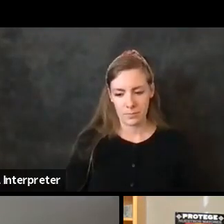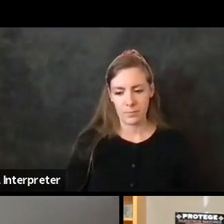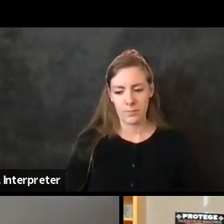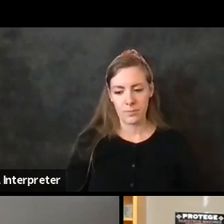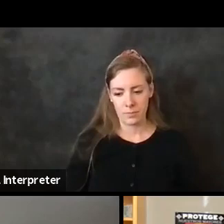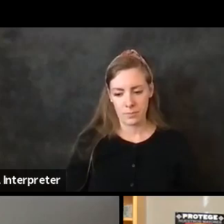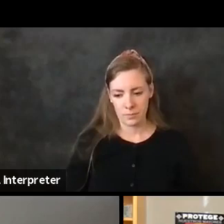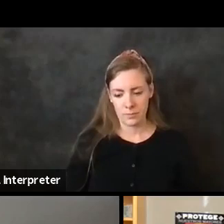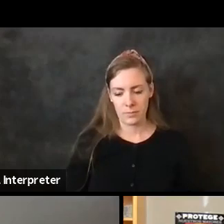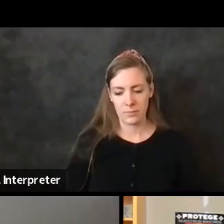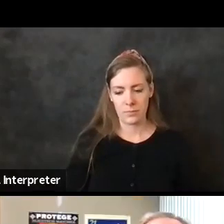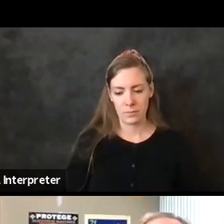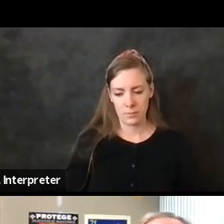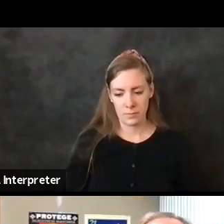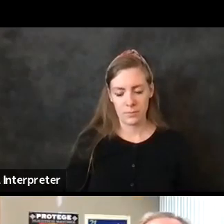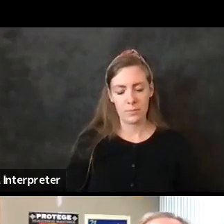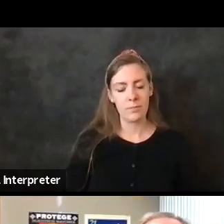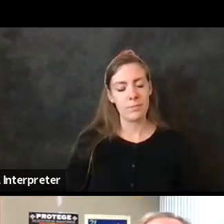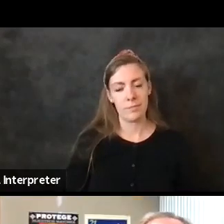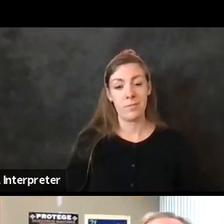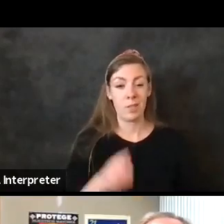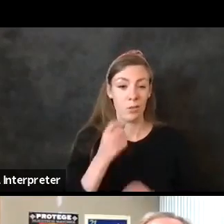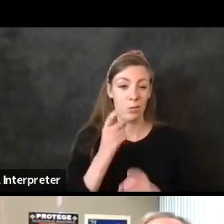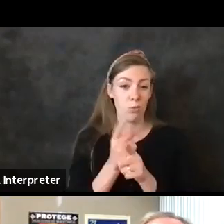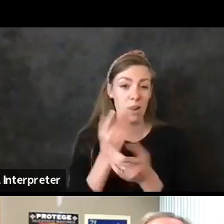overwhelming for parents too, because that's